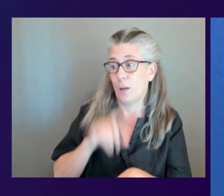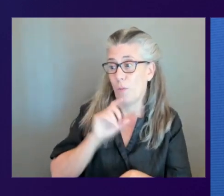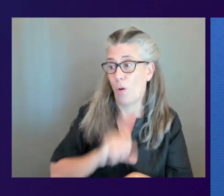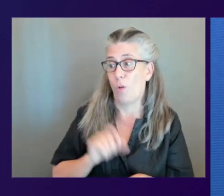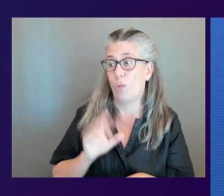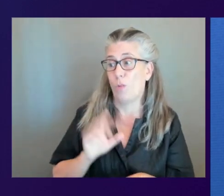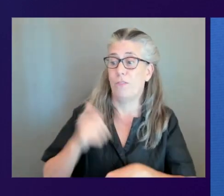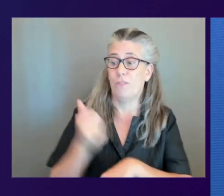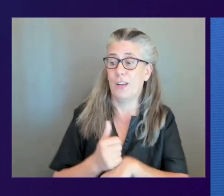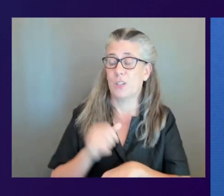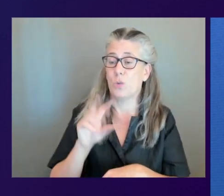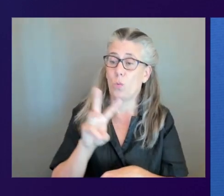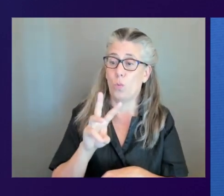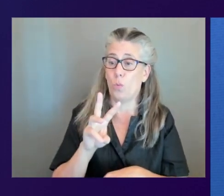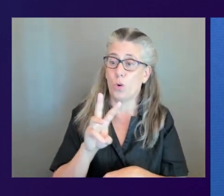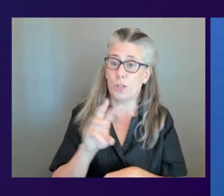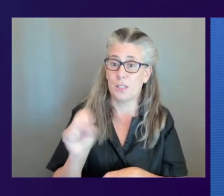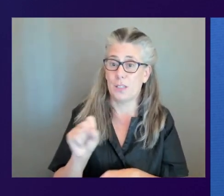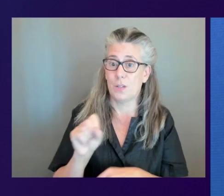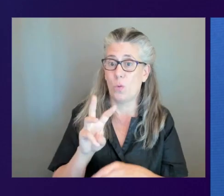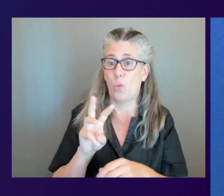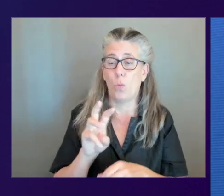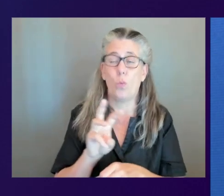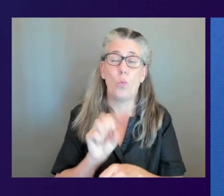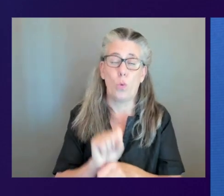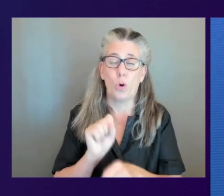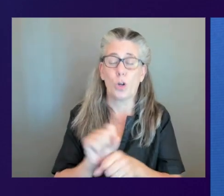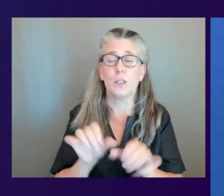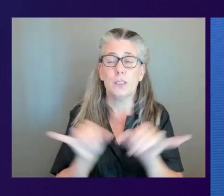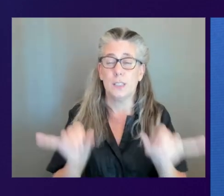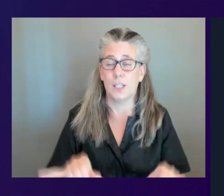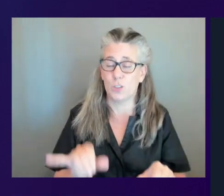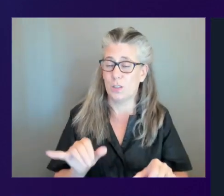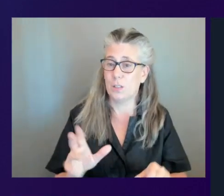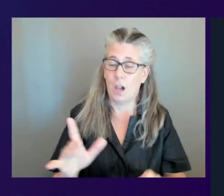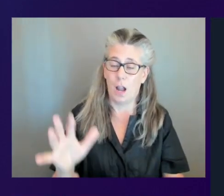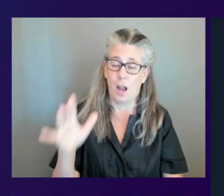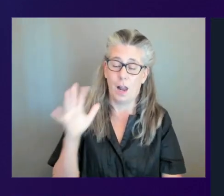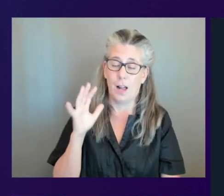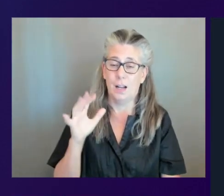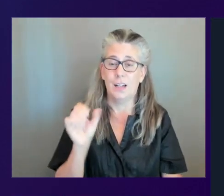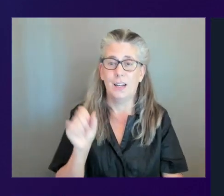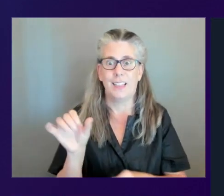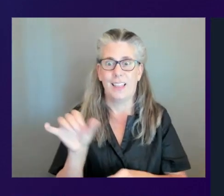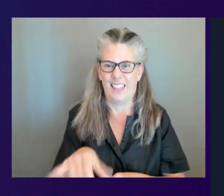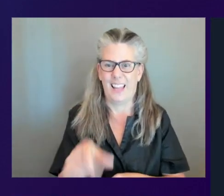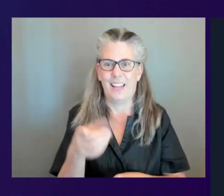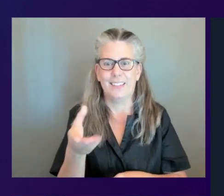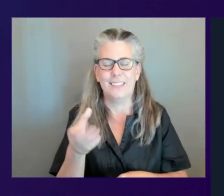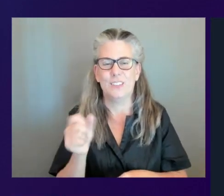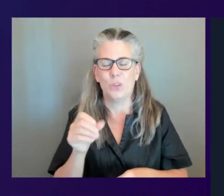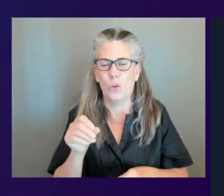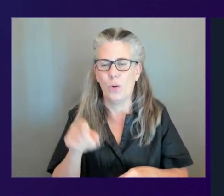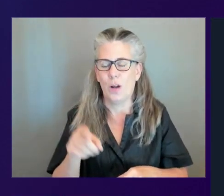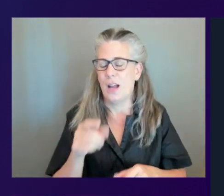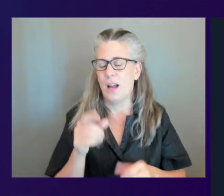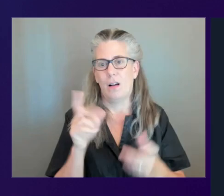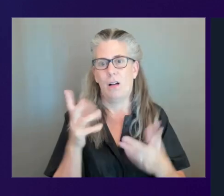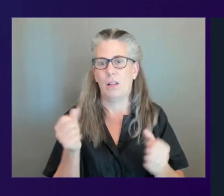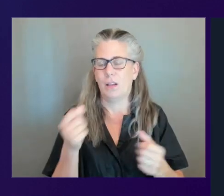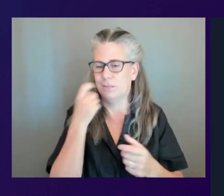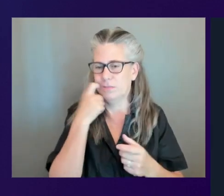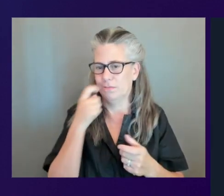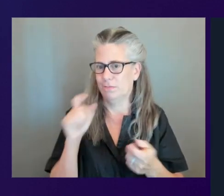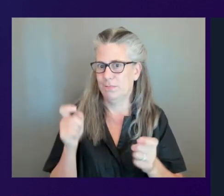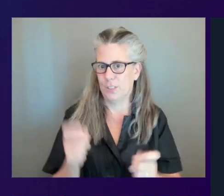first started in my career. So, things have changed quite a bit since then. And honestly, I think with the last 3 years, we've all gone through a pretty amazing social